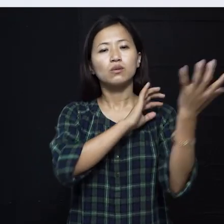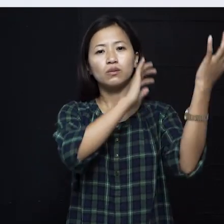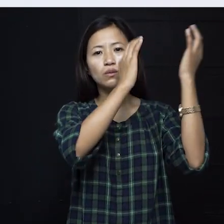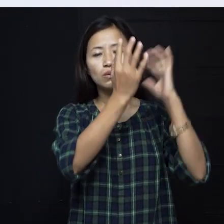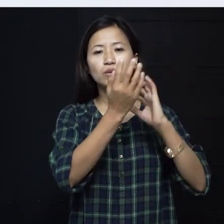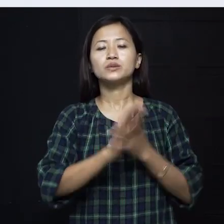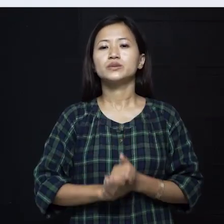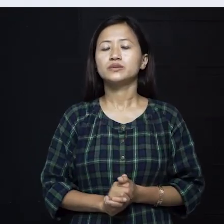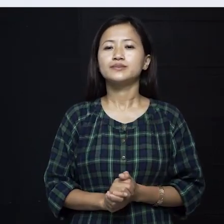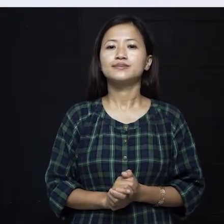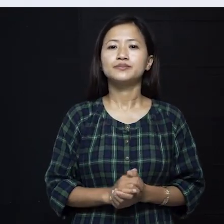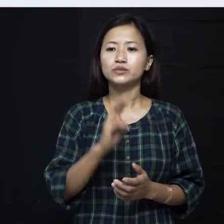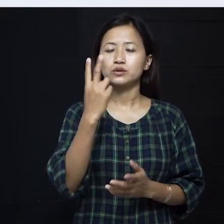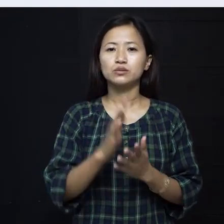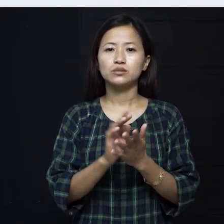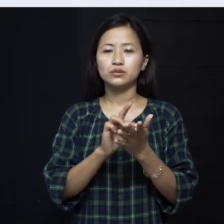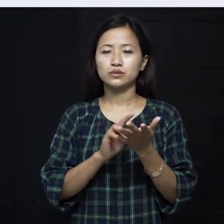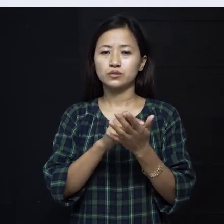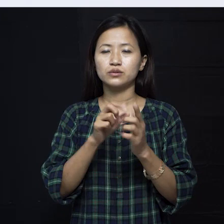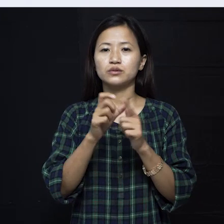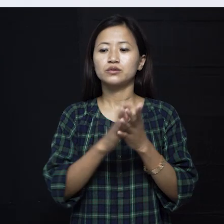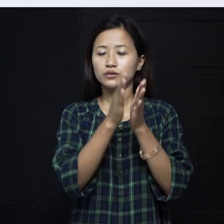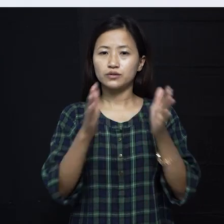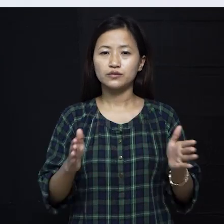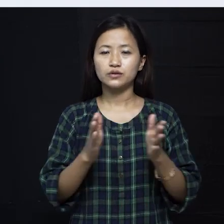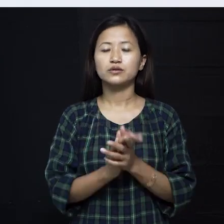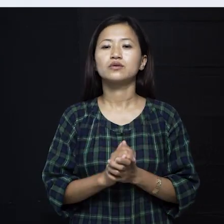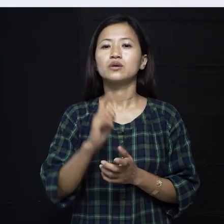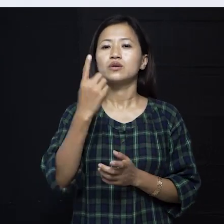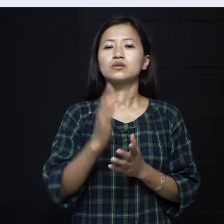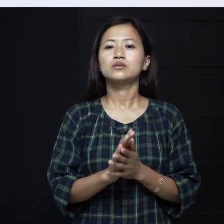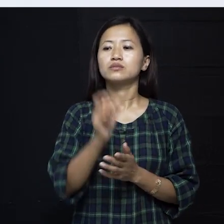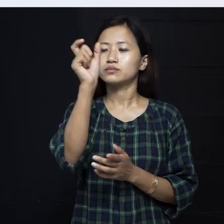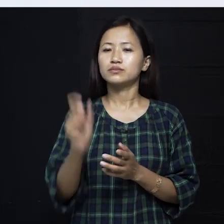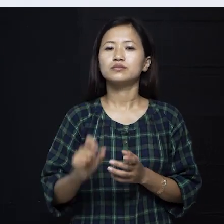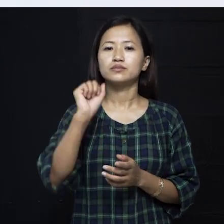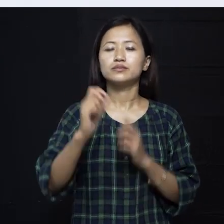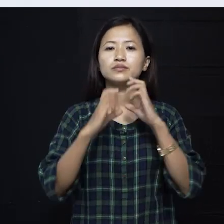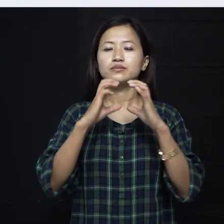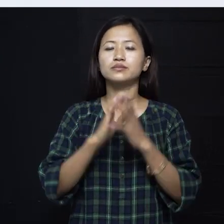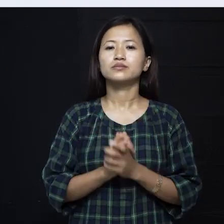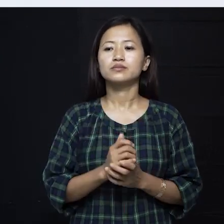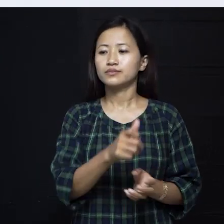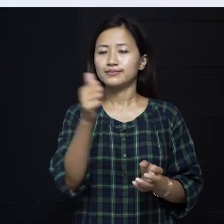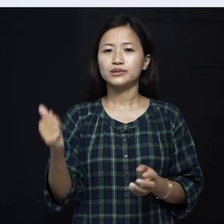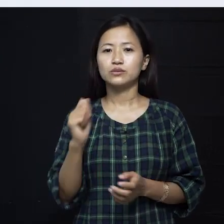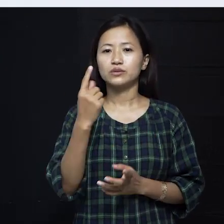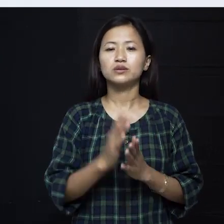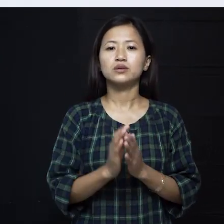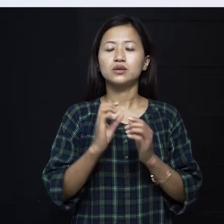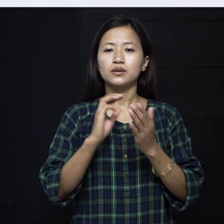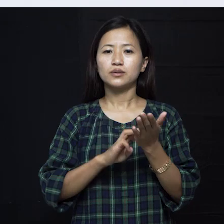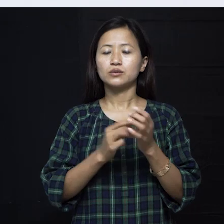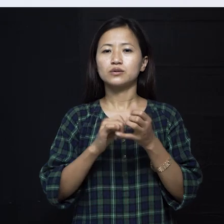so those are the two divisions of communication, okay? One is called personal communication, the other one is